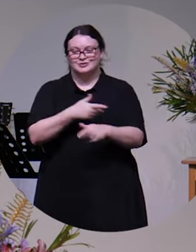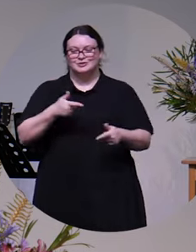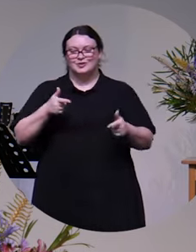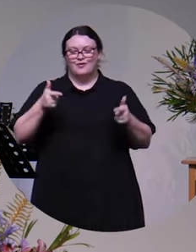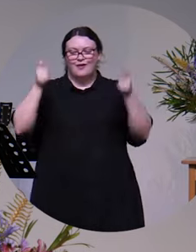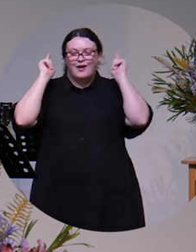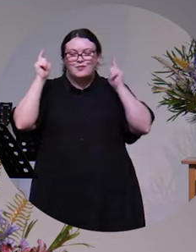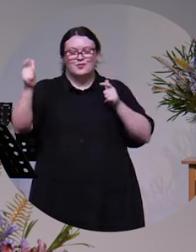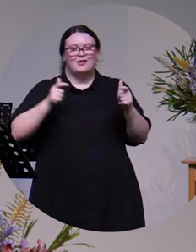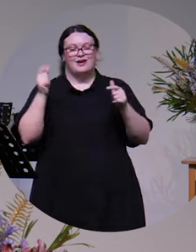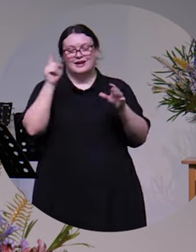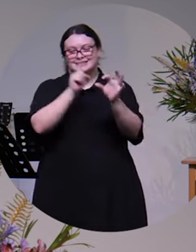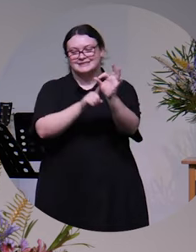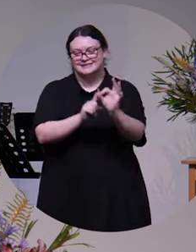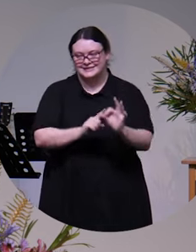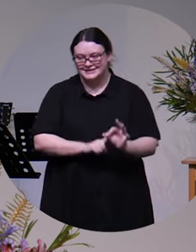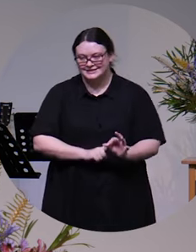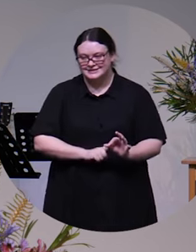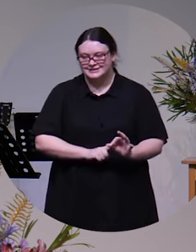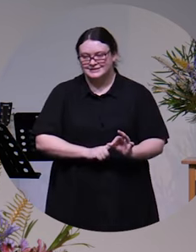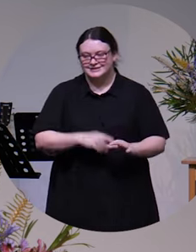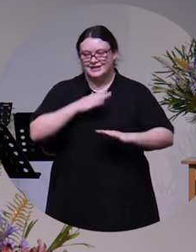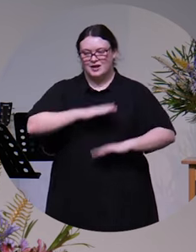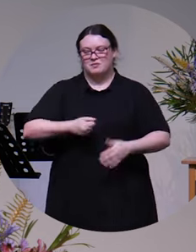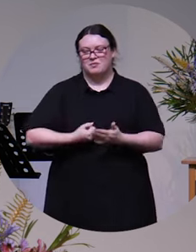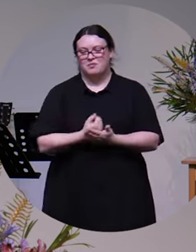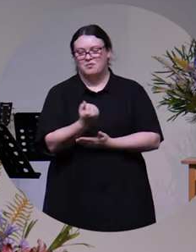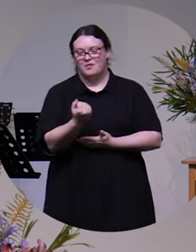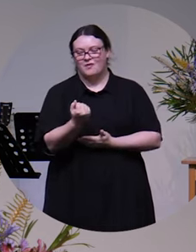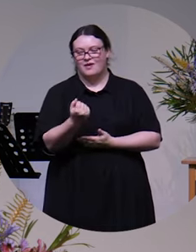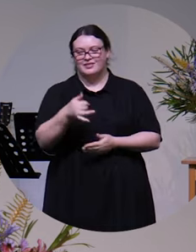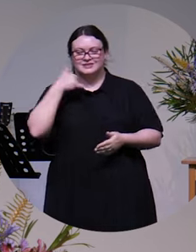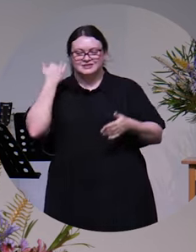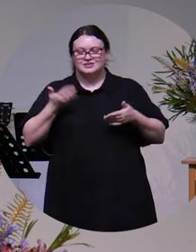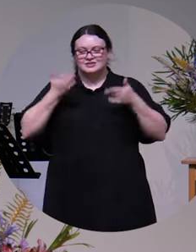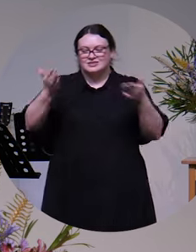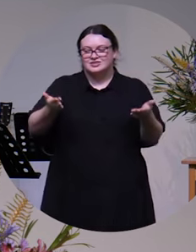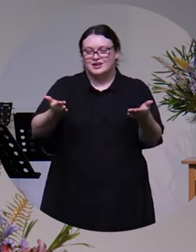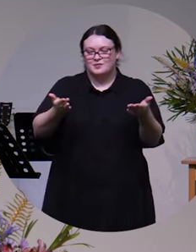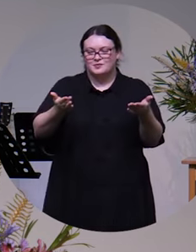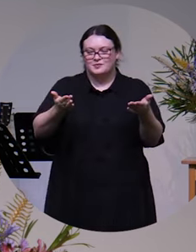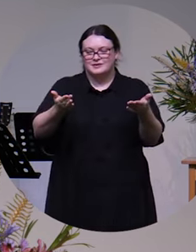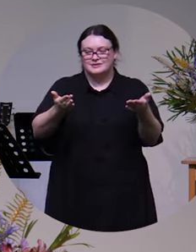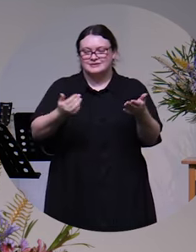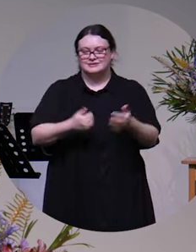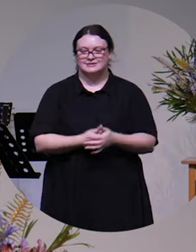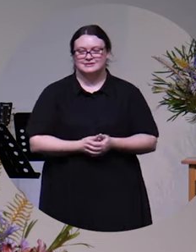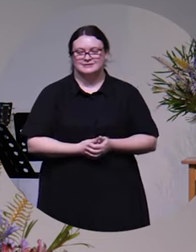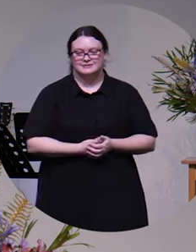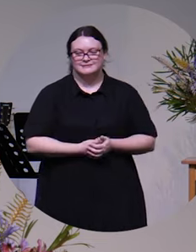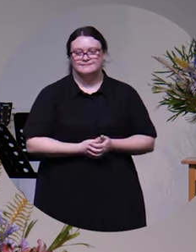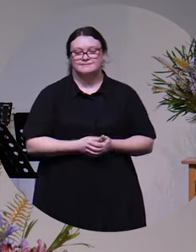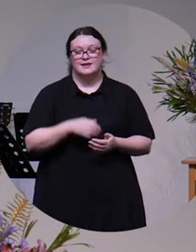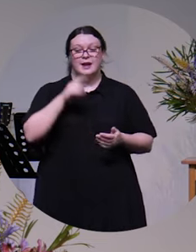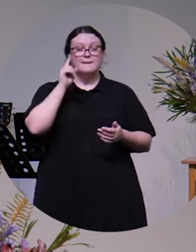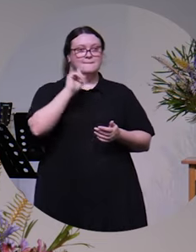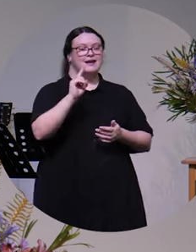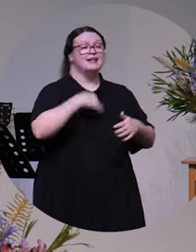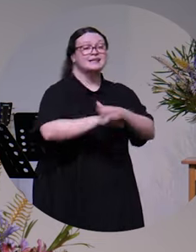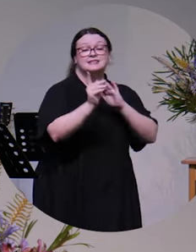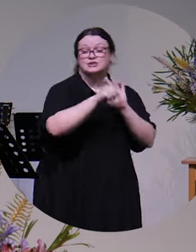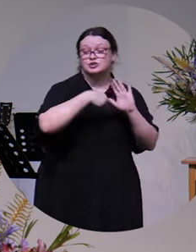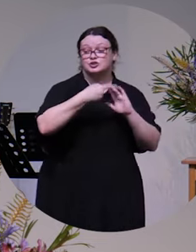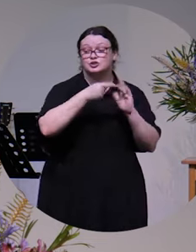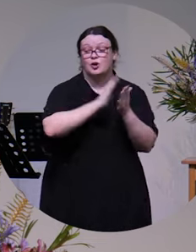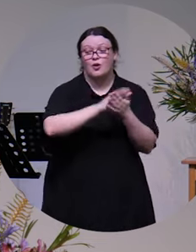no nativity scene. There are no angels, no shepherds, no wise men or stable. But there is